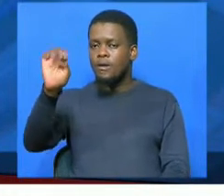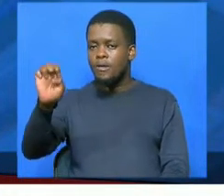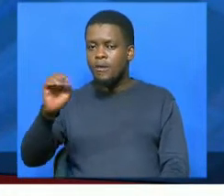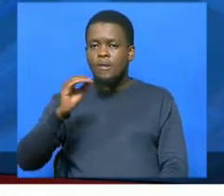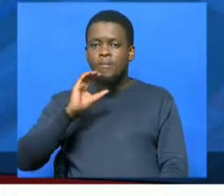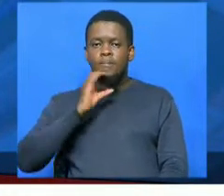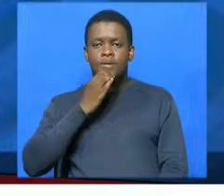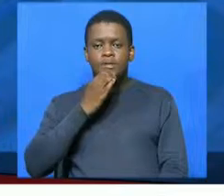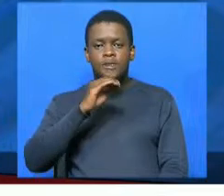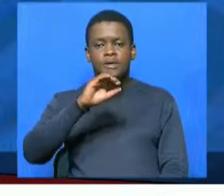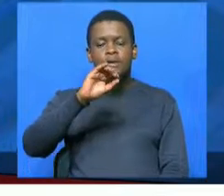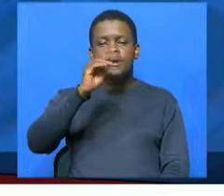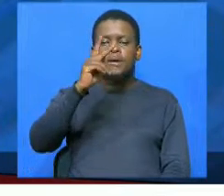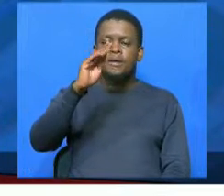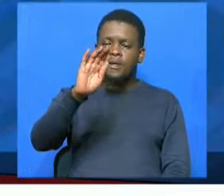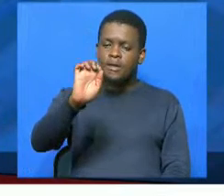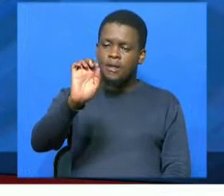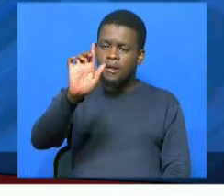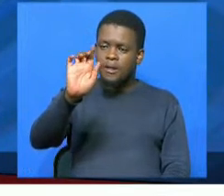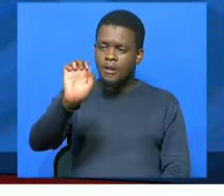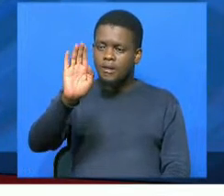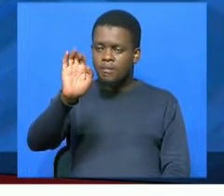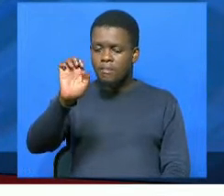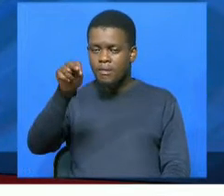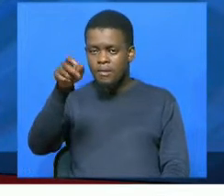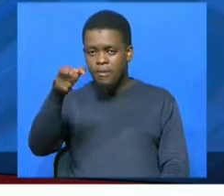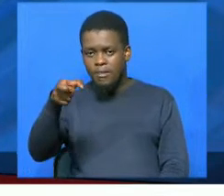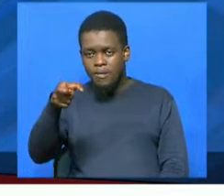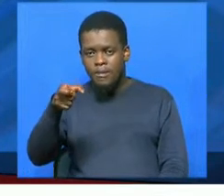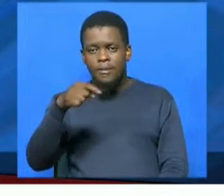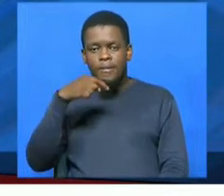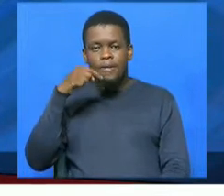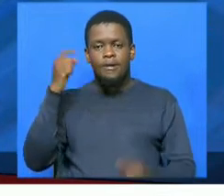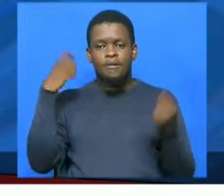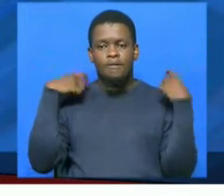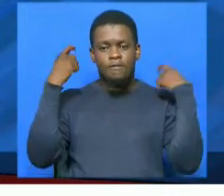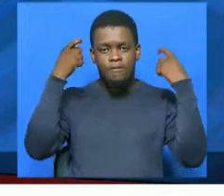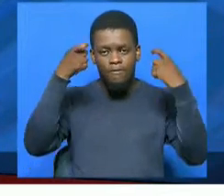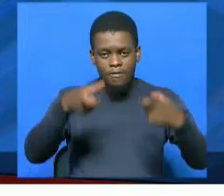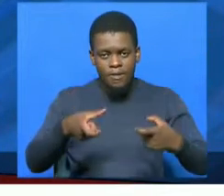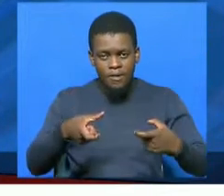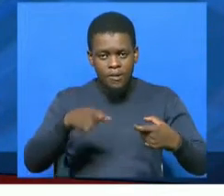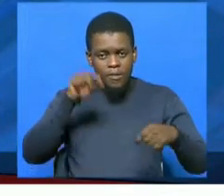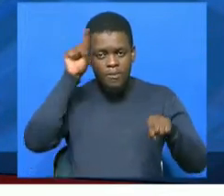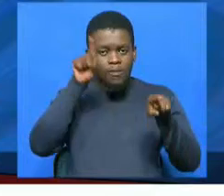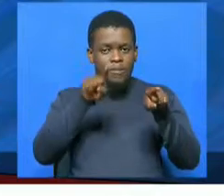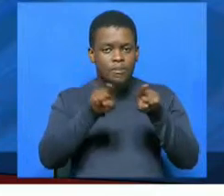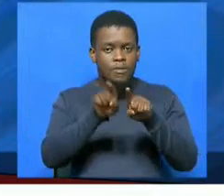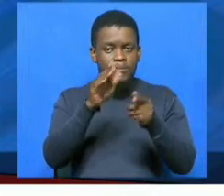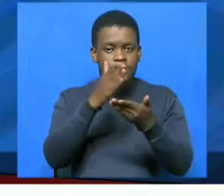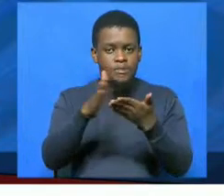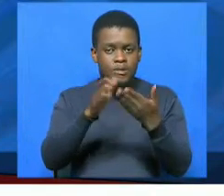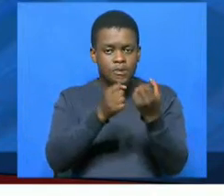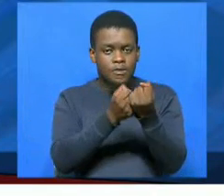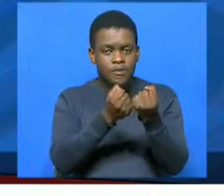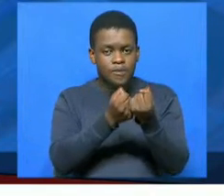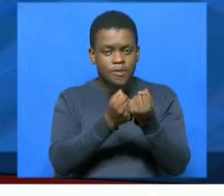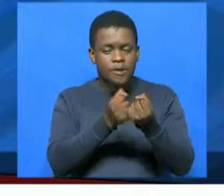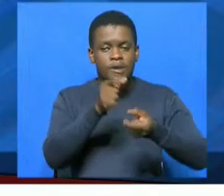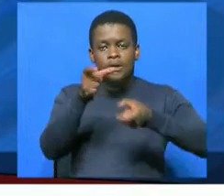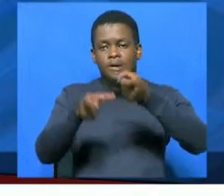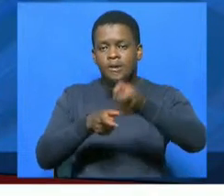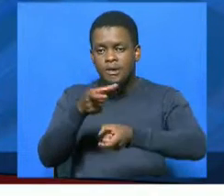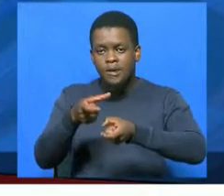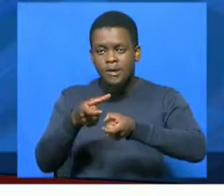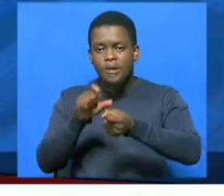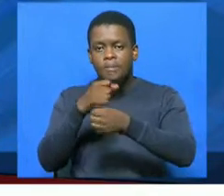of Sports and Arts, has reaffirmed government's commitment to supporting the agricultural sector by securing lucrative